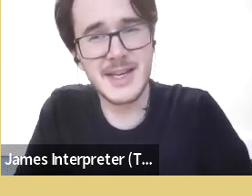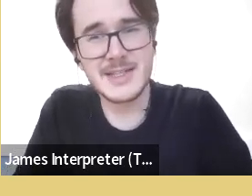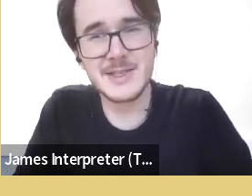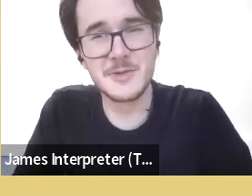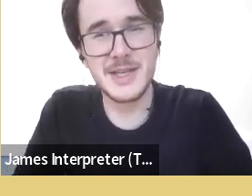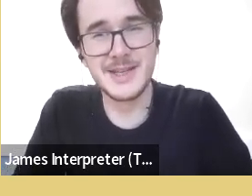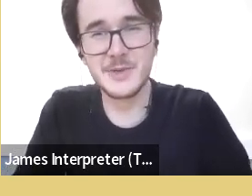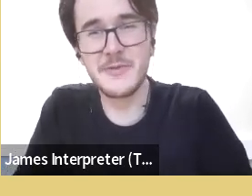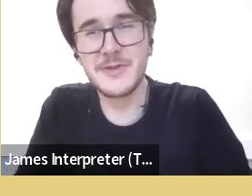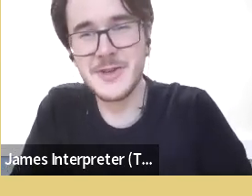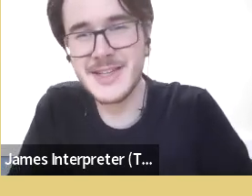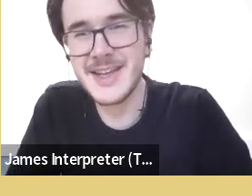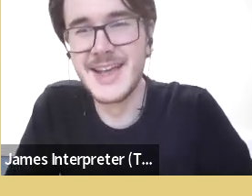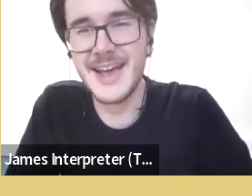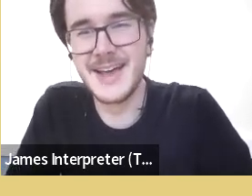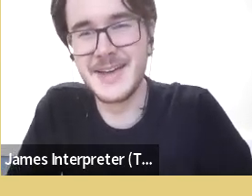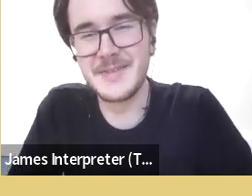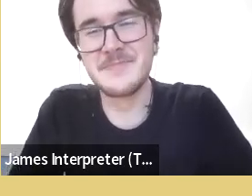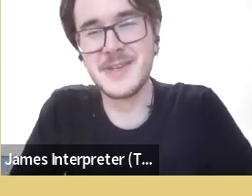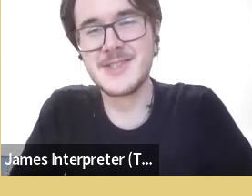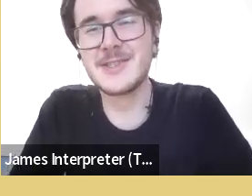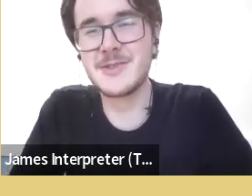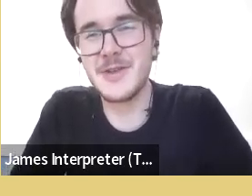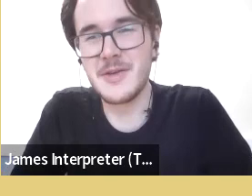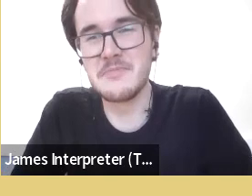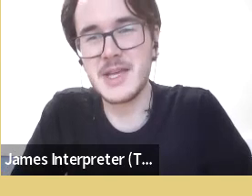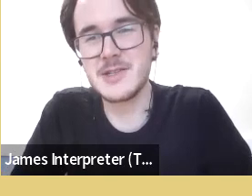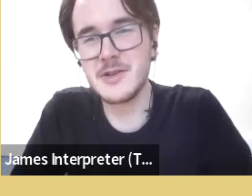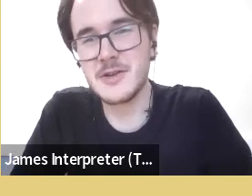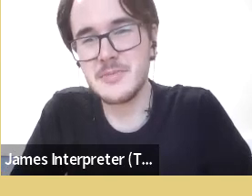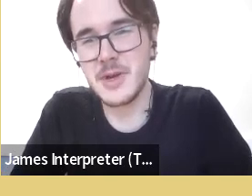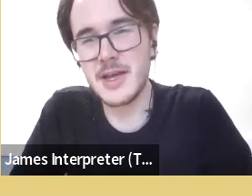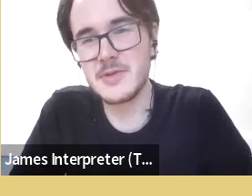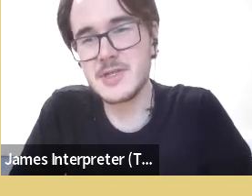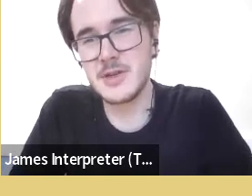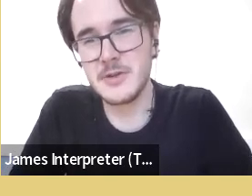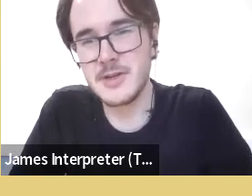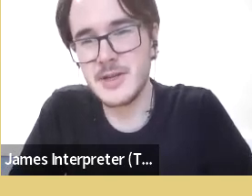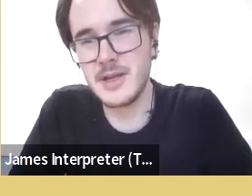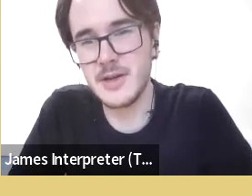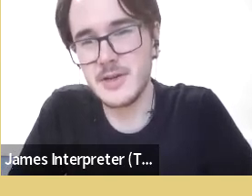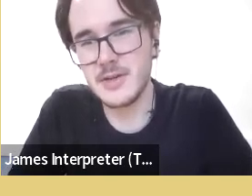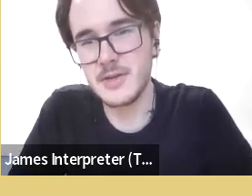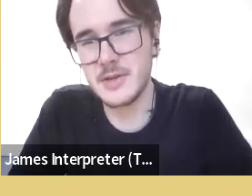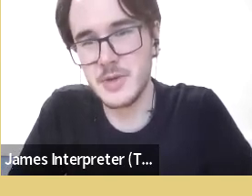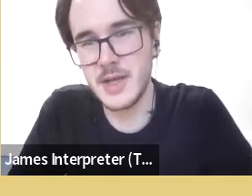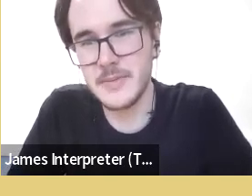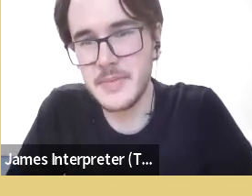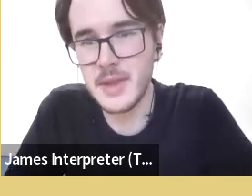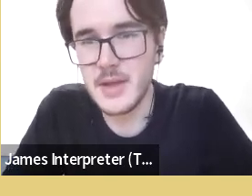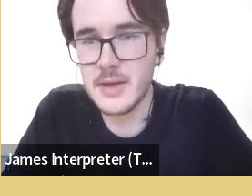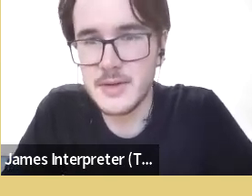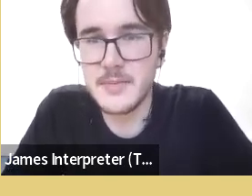like a dance, don't overdo it, but just make sure your body language is included in how you